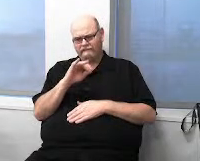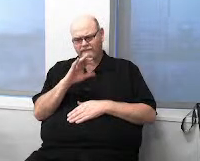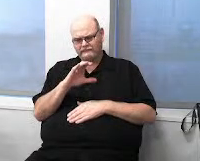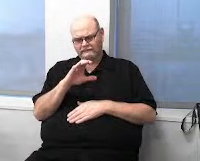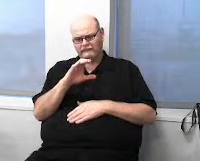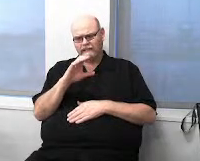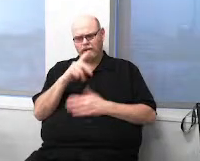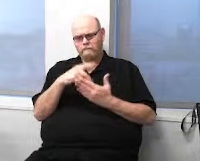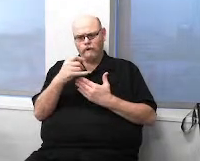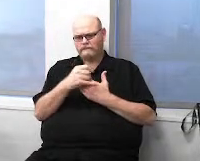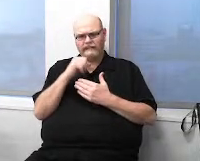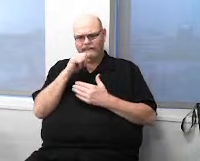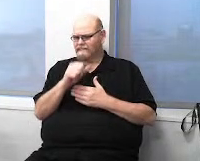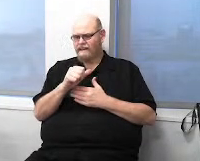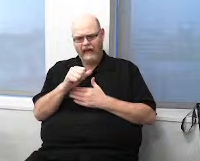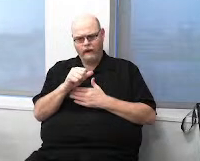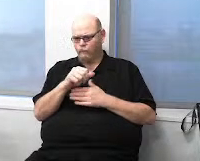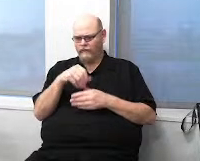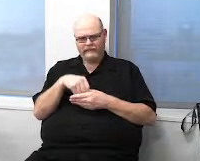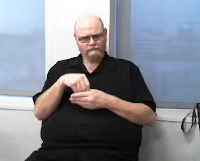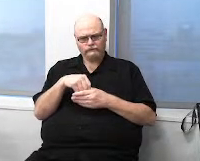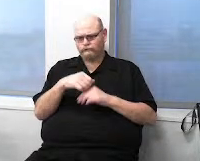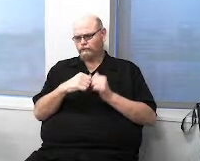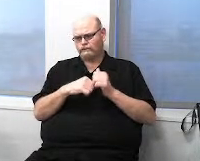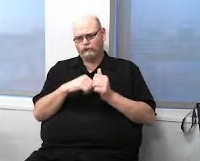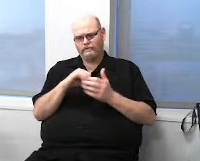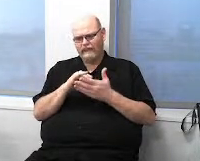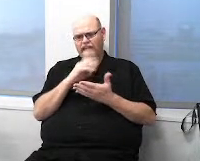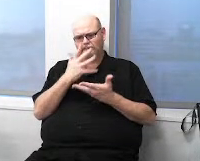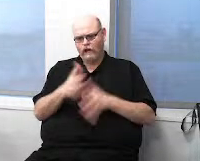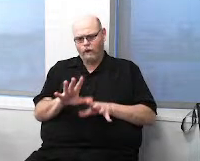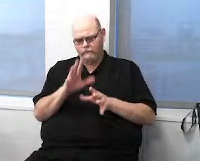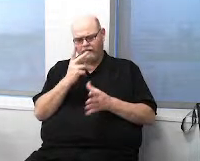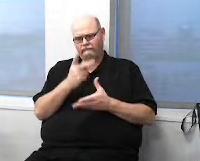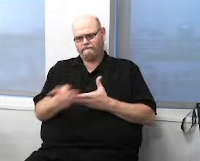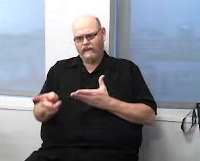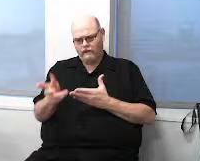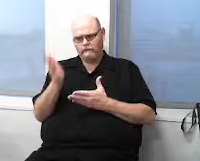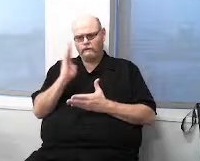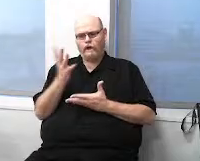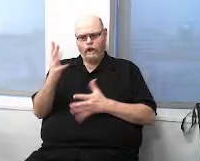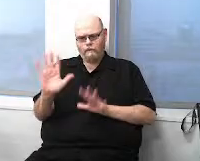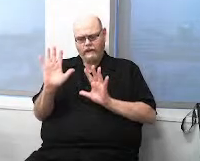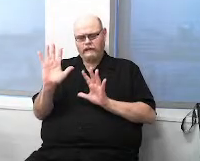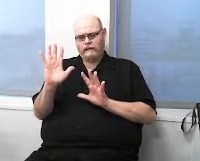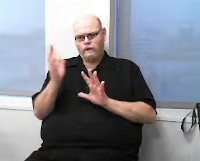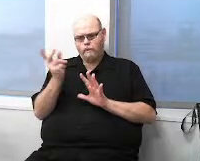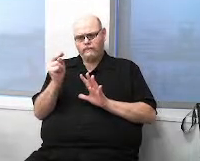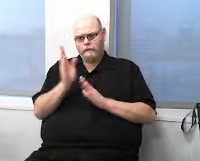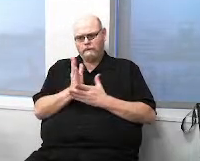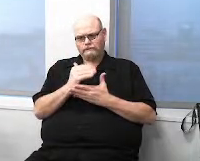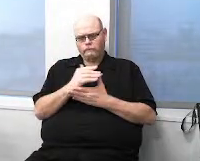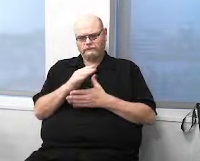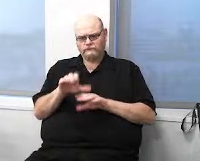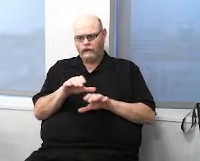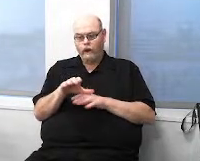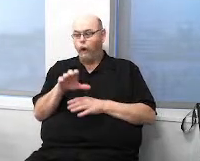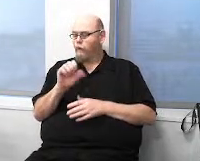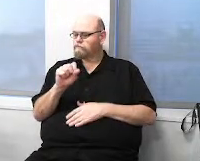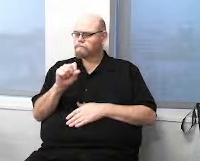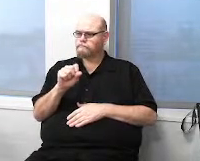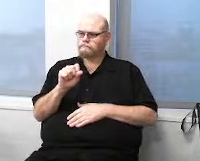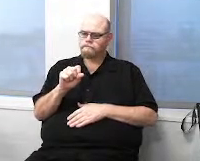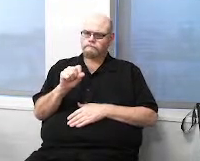NFC projects is not on dealing with infrastructure that has actively failed past tense as of the time the project is